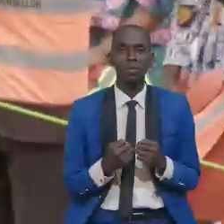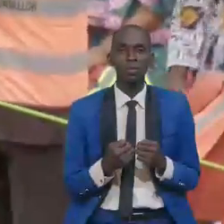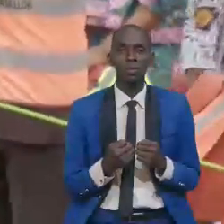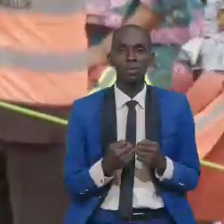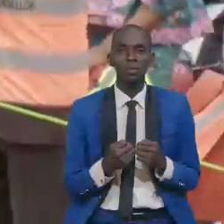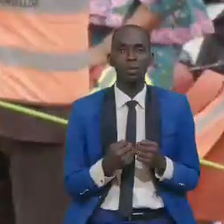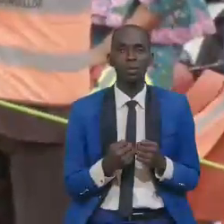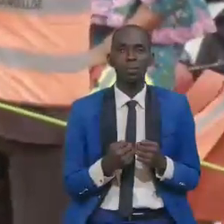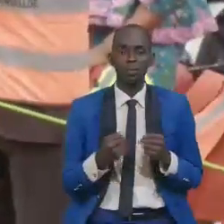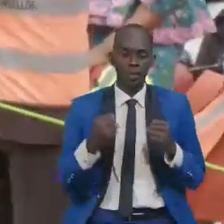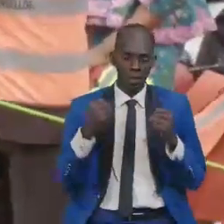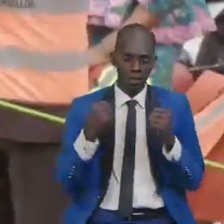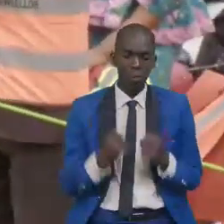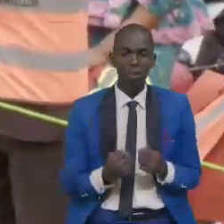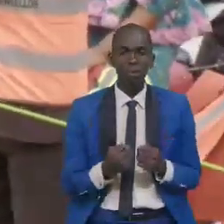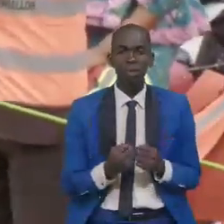irresistible